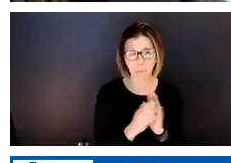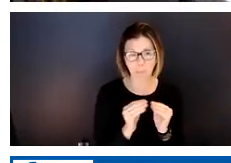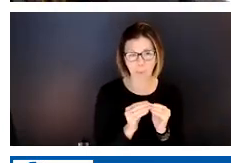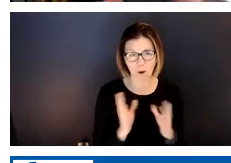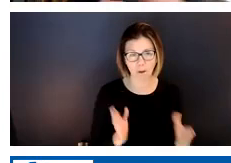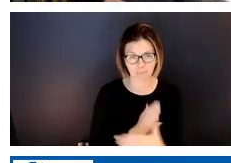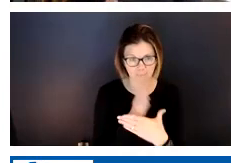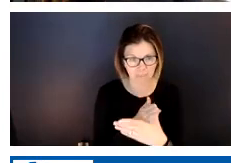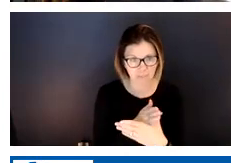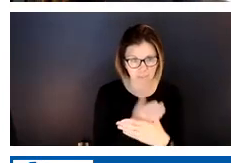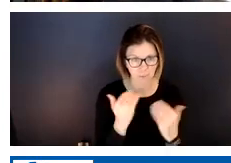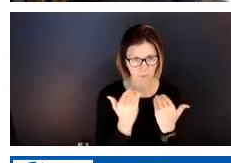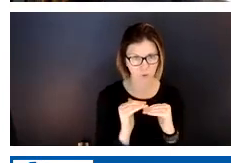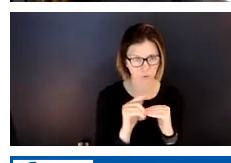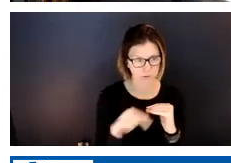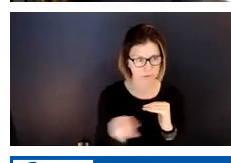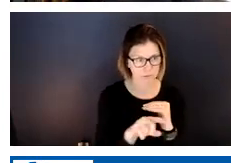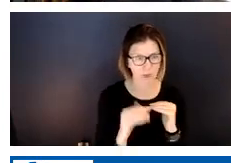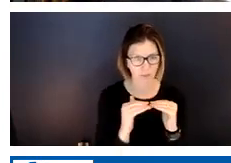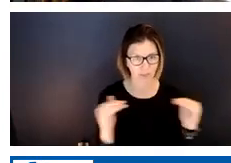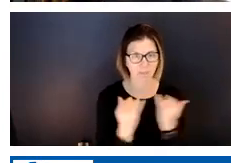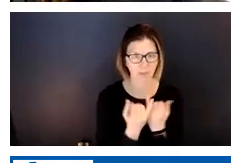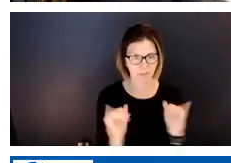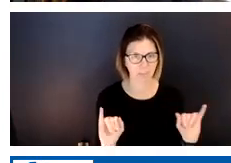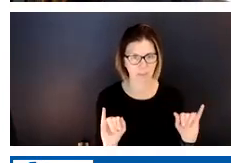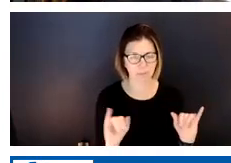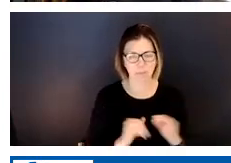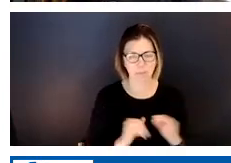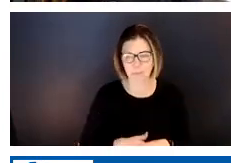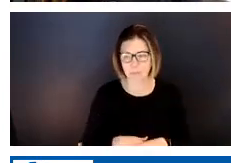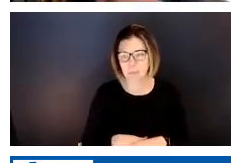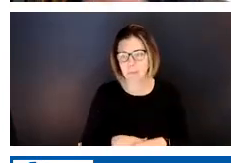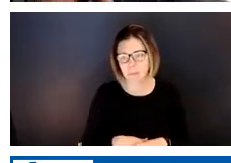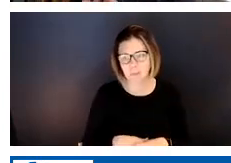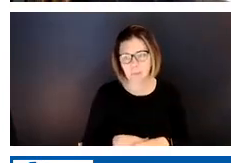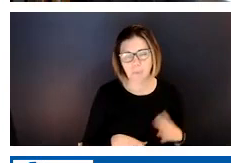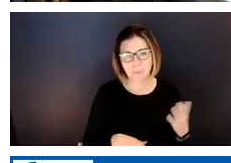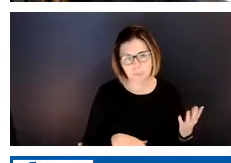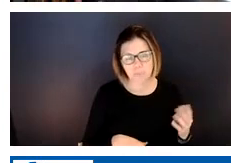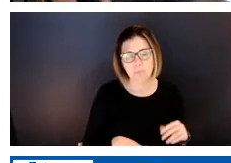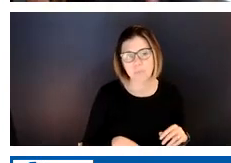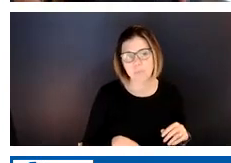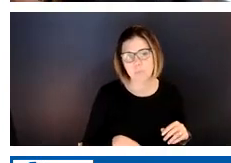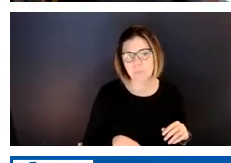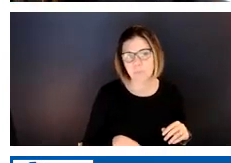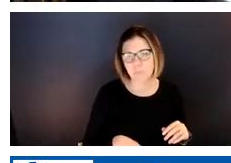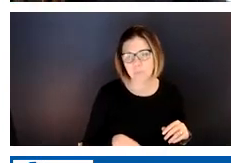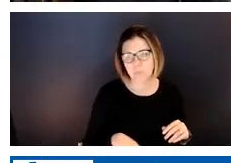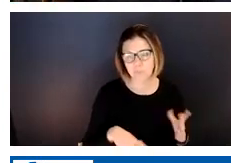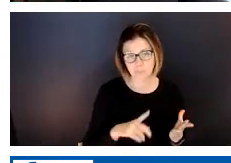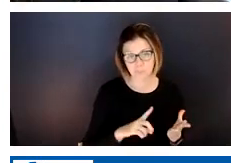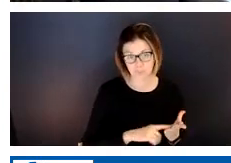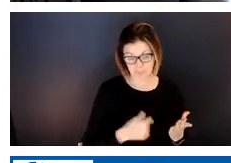inherently restricts someone's level of independence. So there are times, and I've